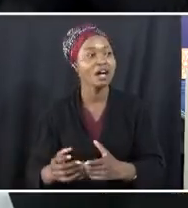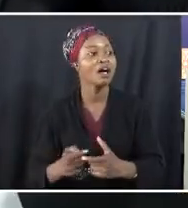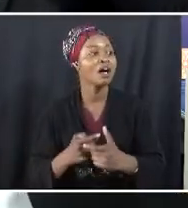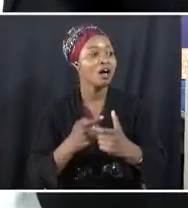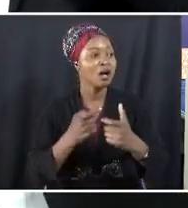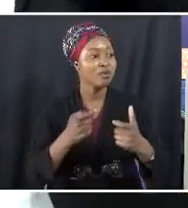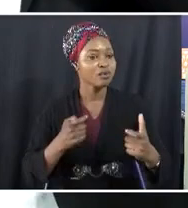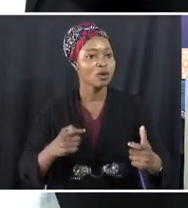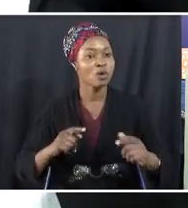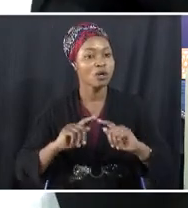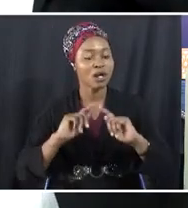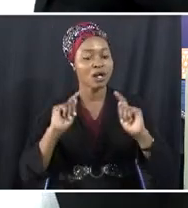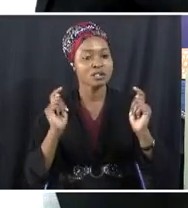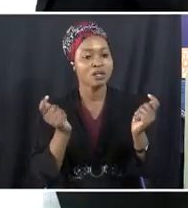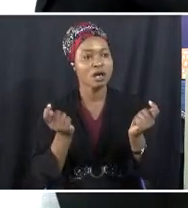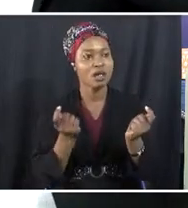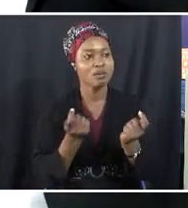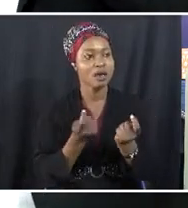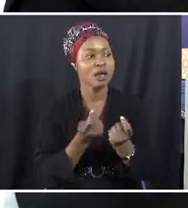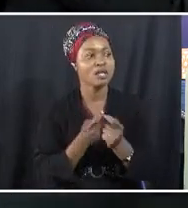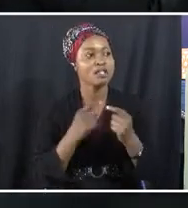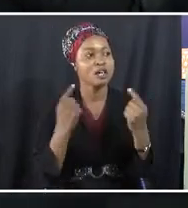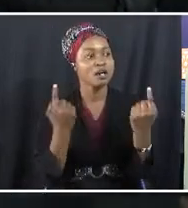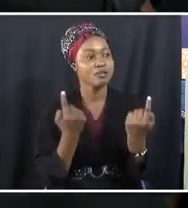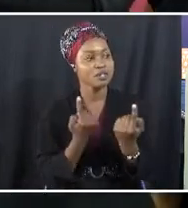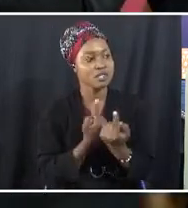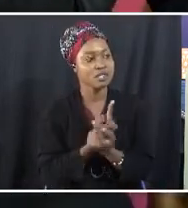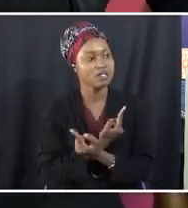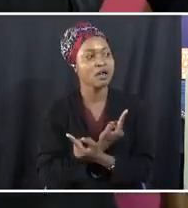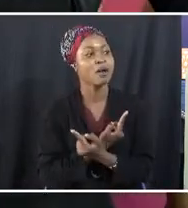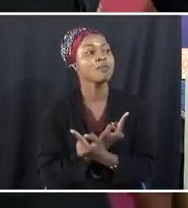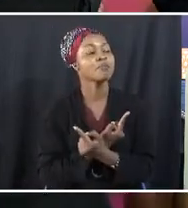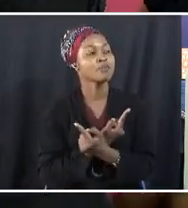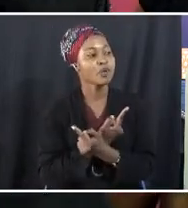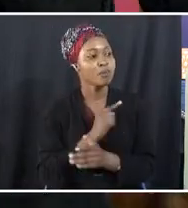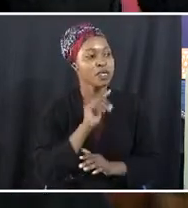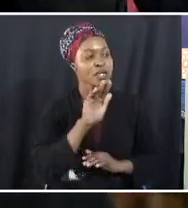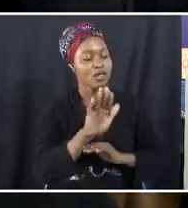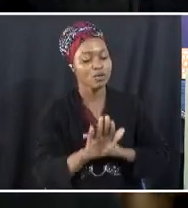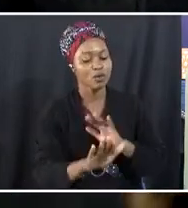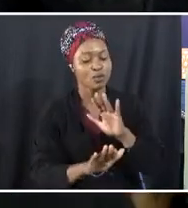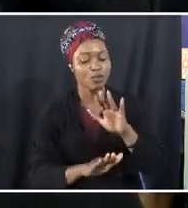Watakusanyika toka kila kabila